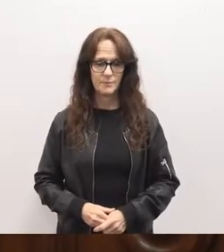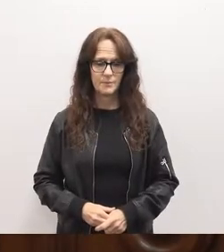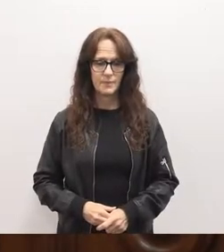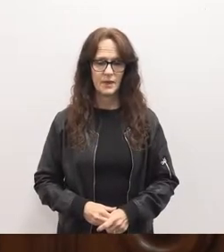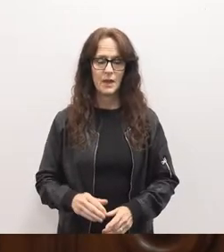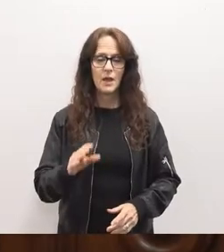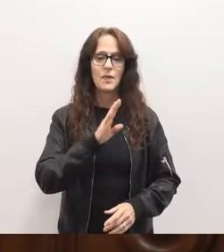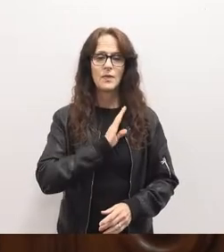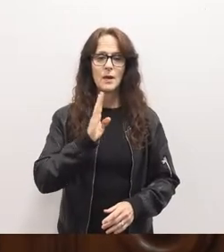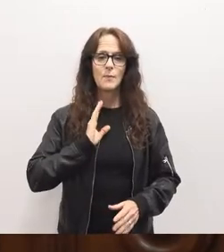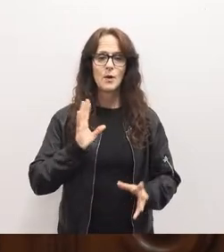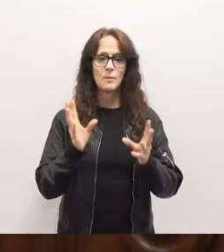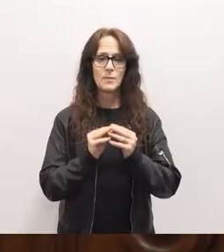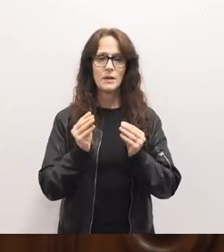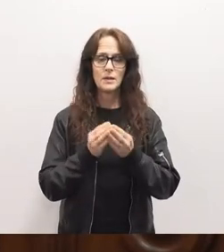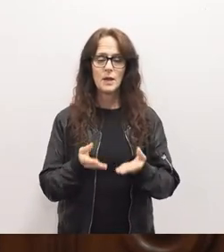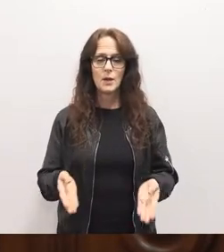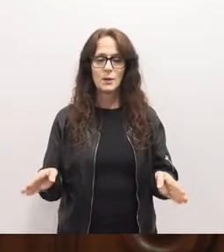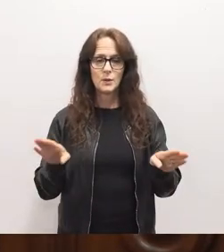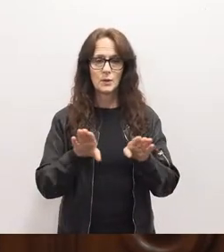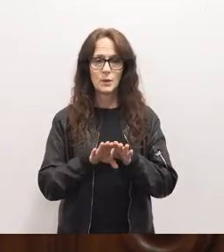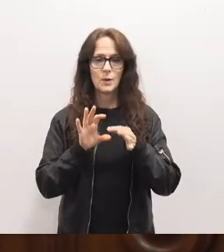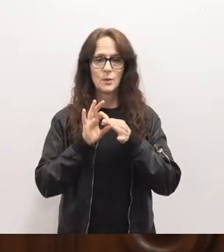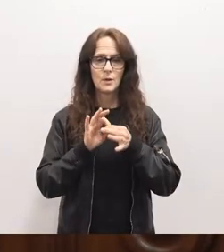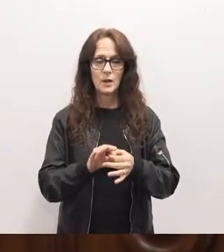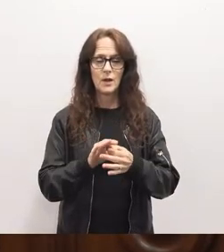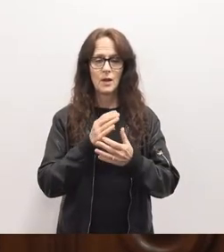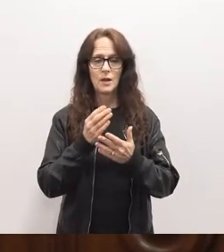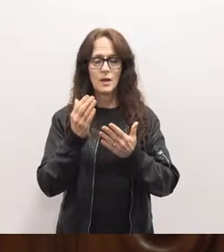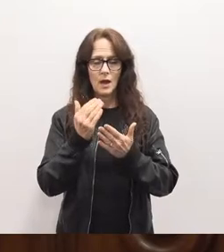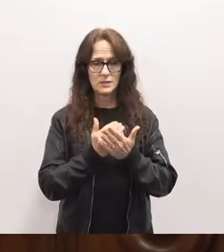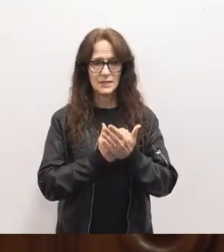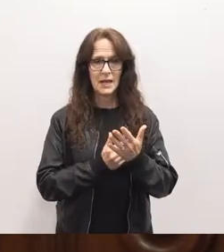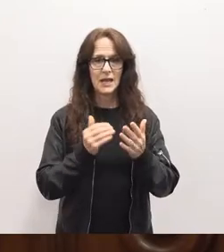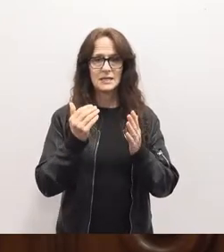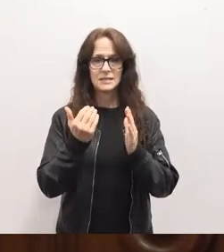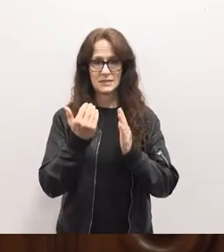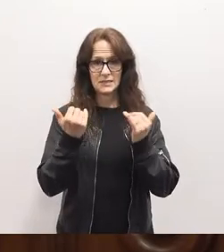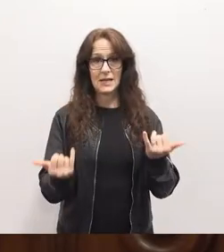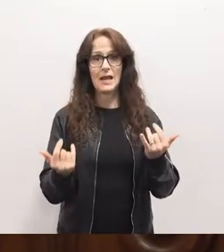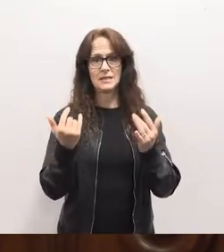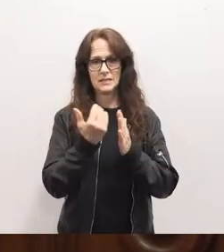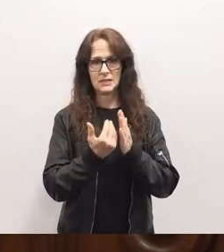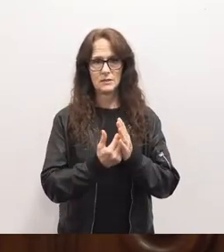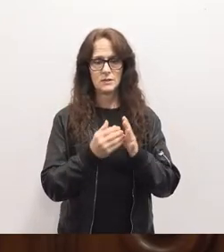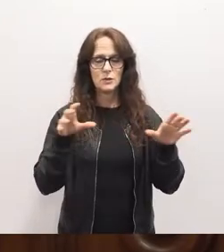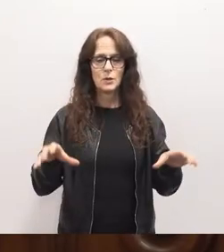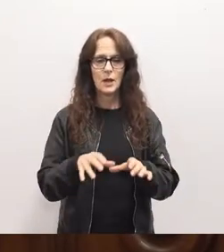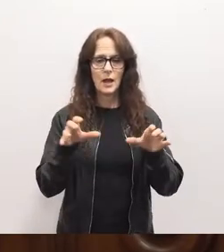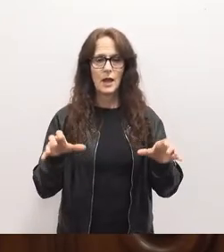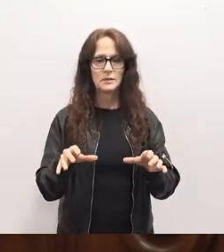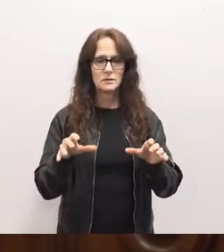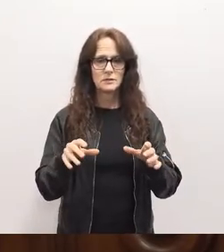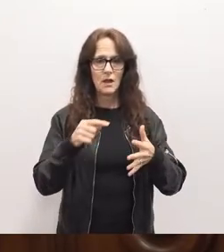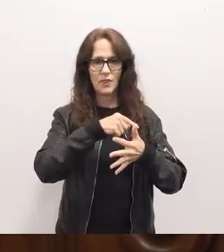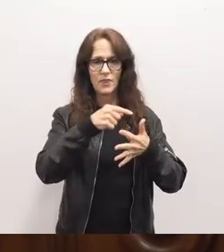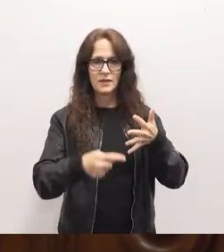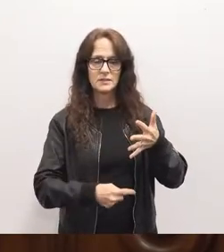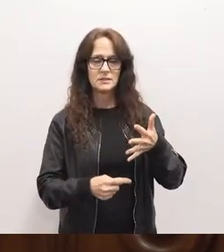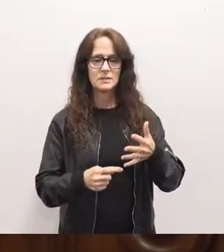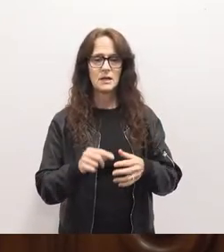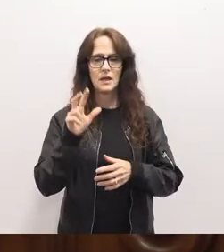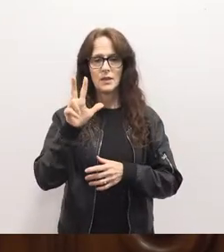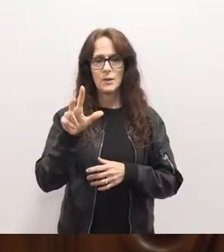The board has been meeting in closed session regarding matters listed on today's agenda and took action on the following items.